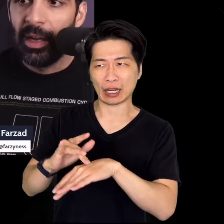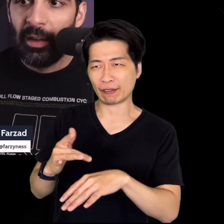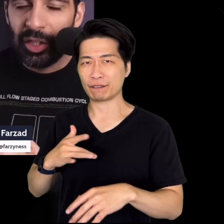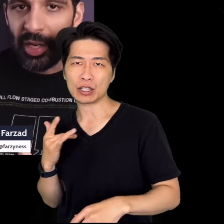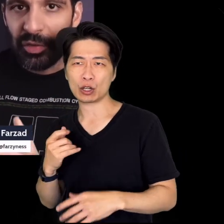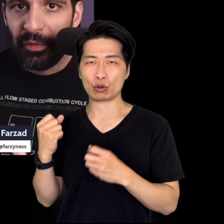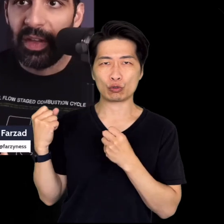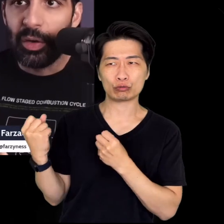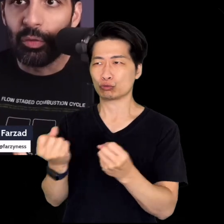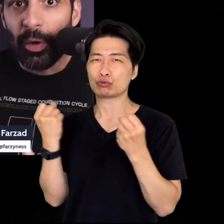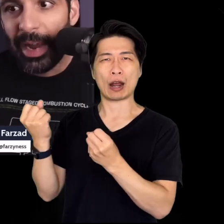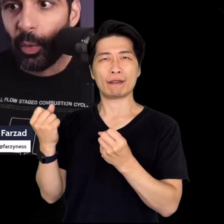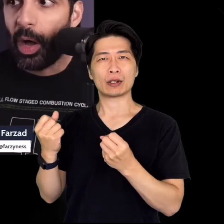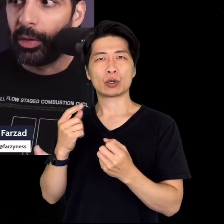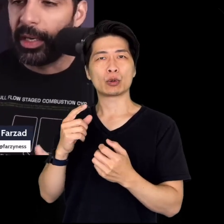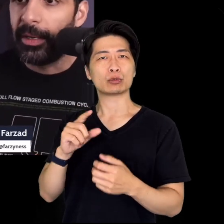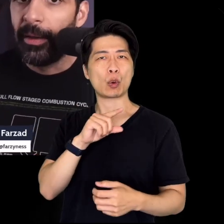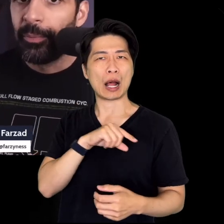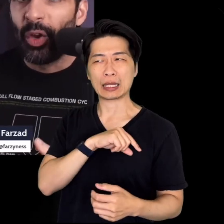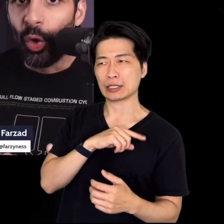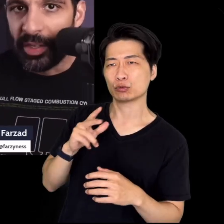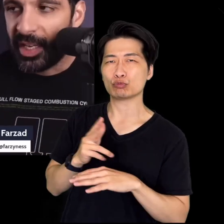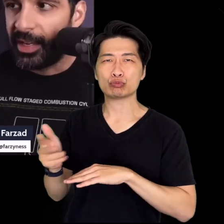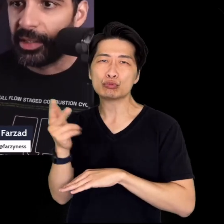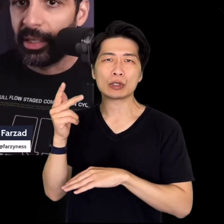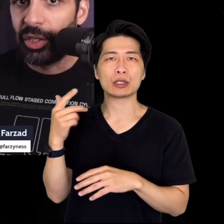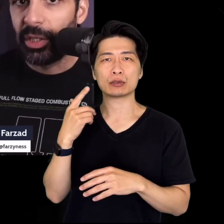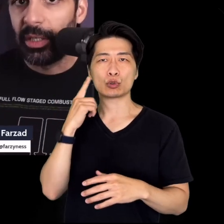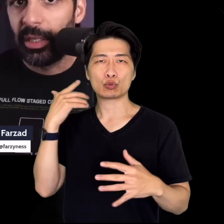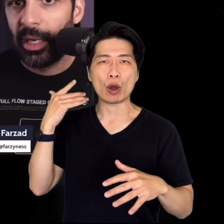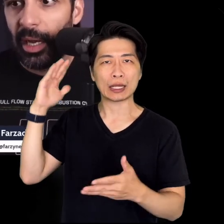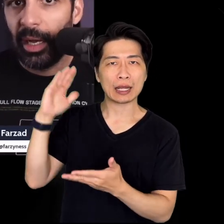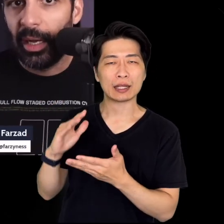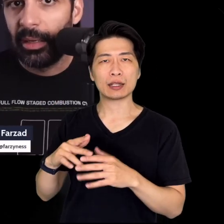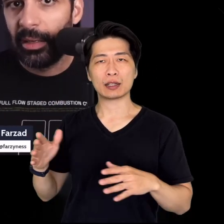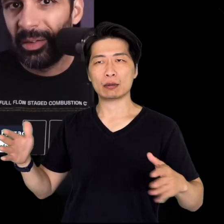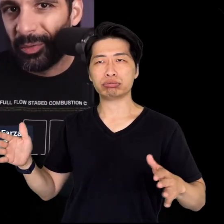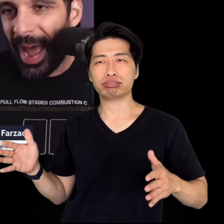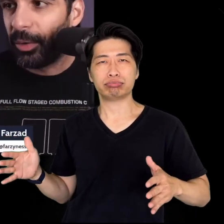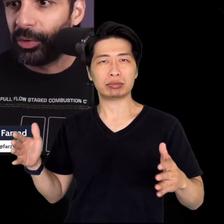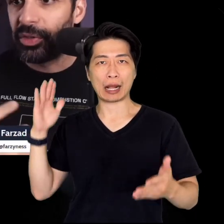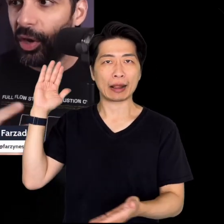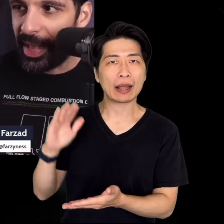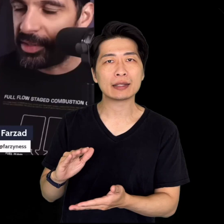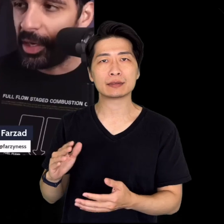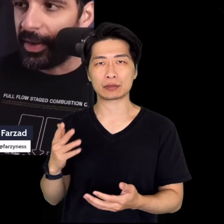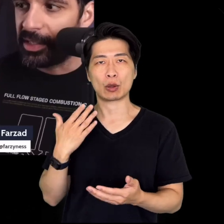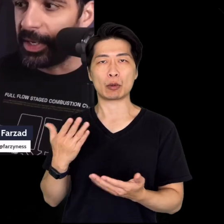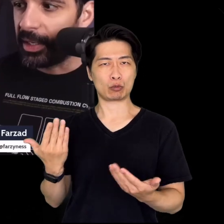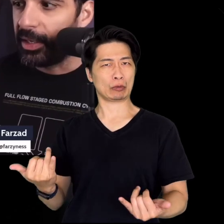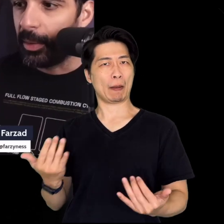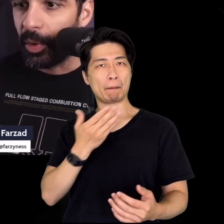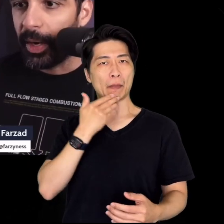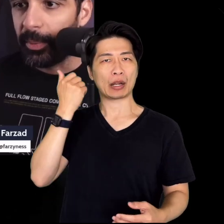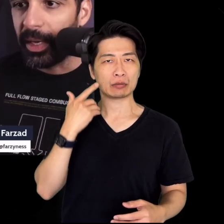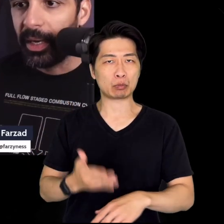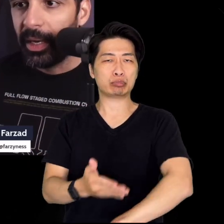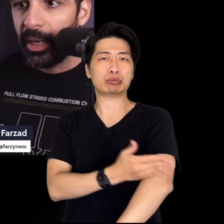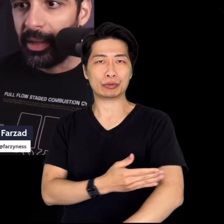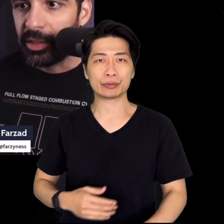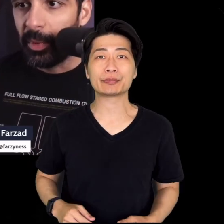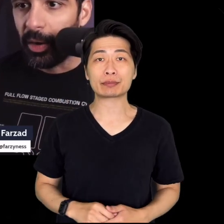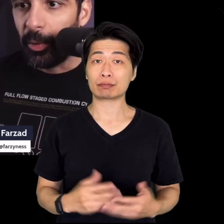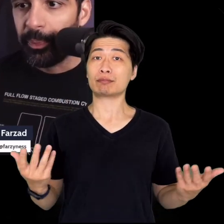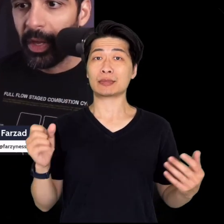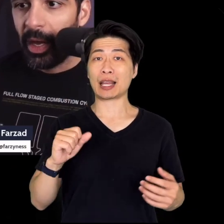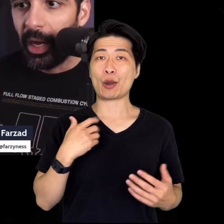perspective. Touch, feel, ride quality, noise cancellation, rattles, all that stuff has been cleaned up quite a bit